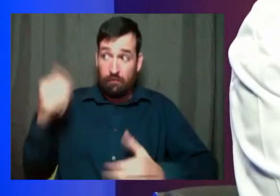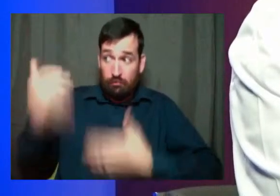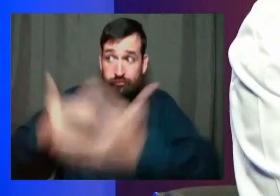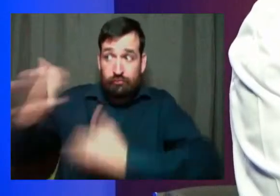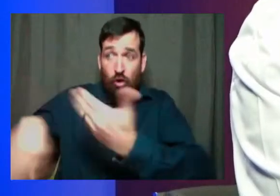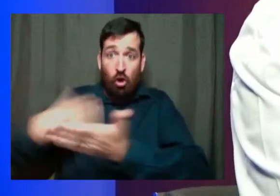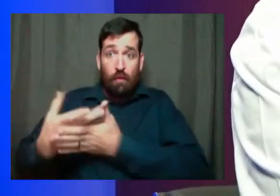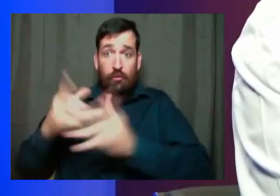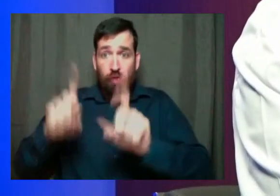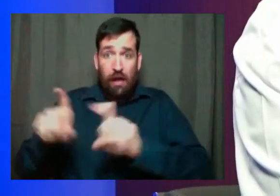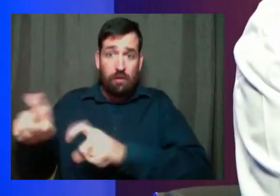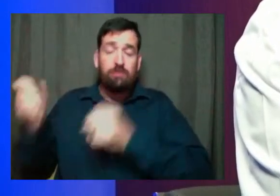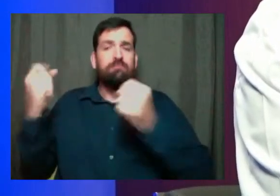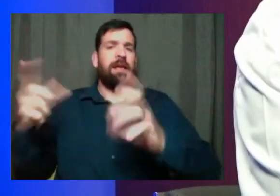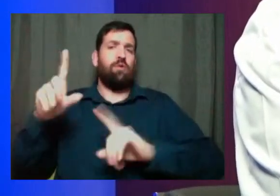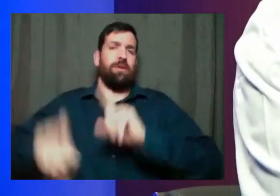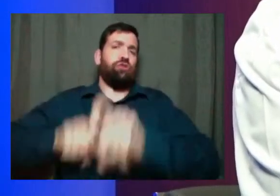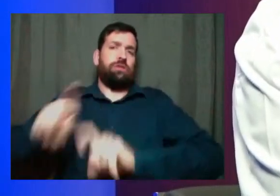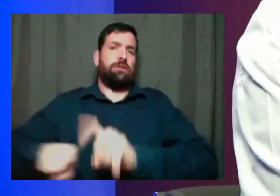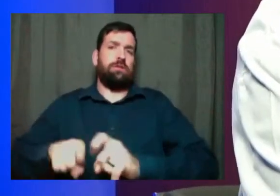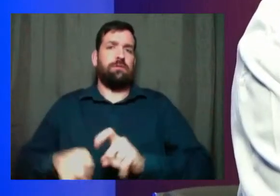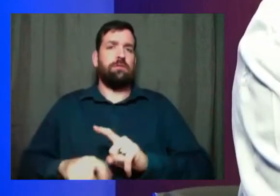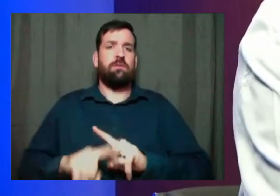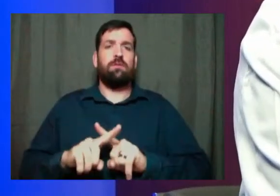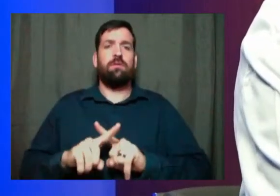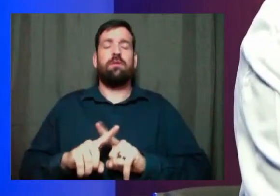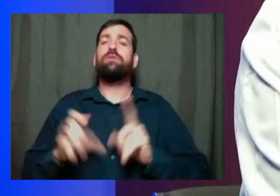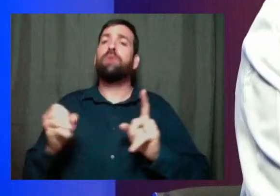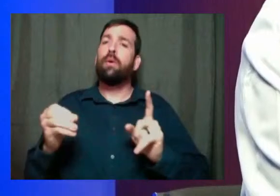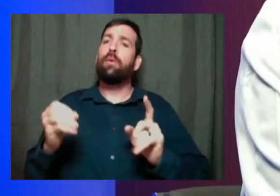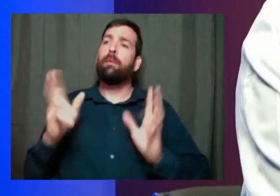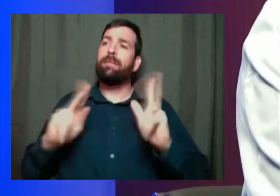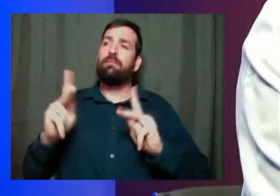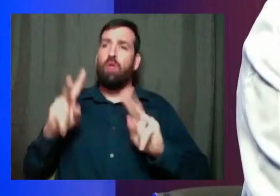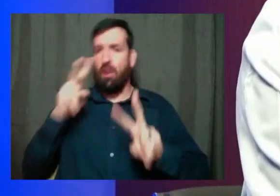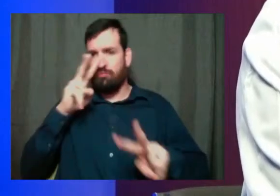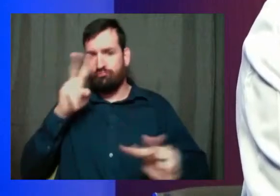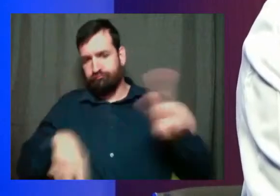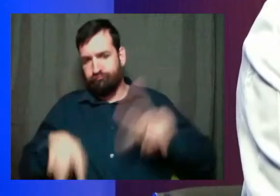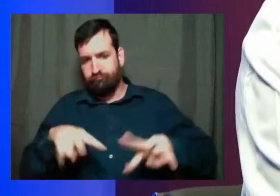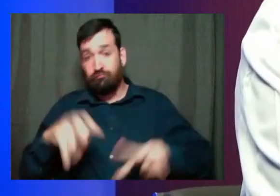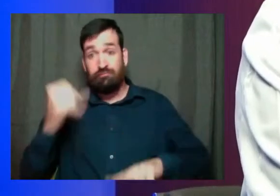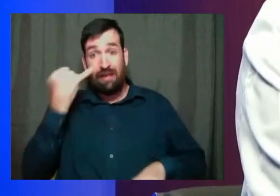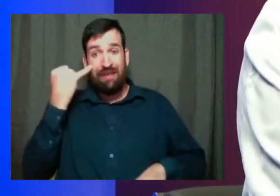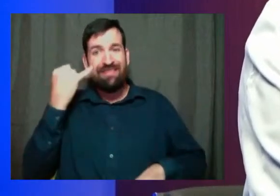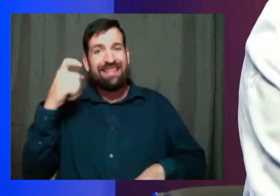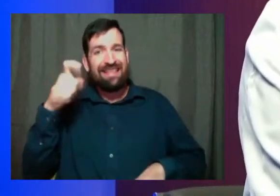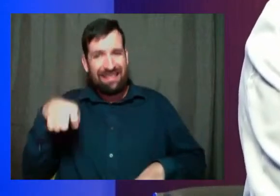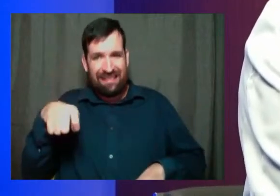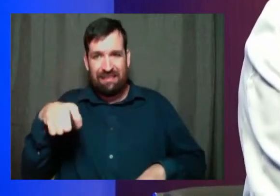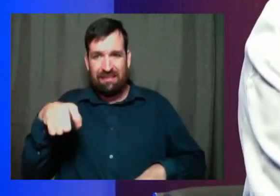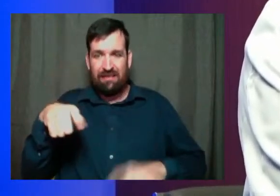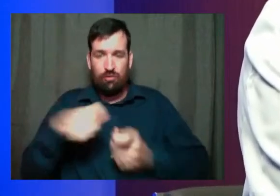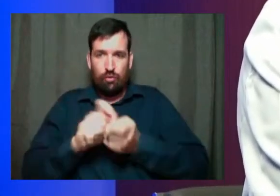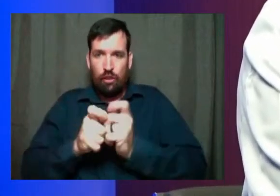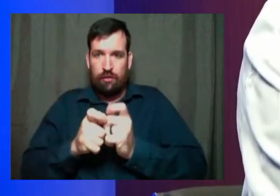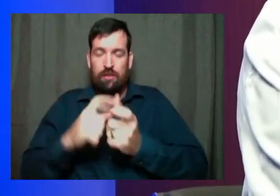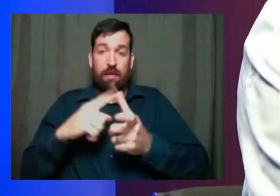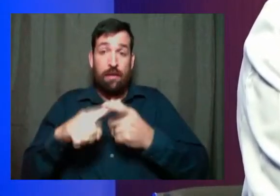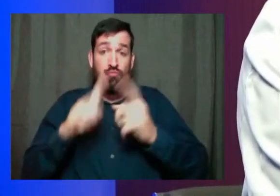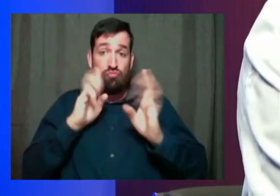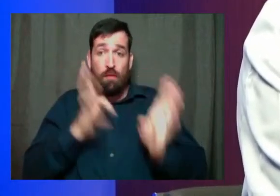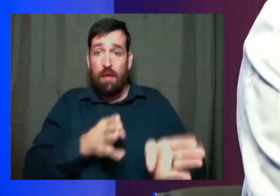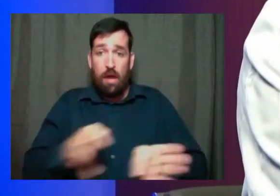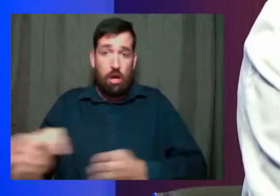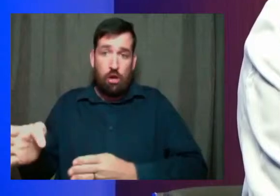of questions out there. But so I think people are looking at it in case they do need to make the adjustments, and they're preparing to make the adjustments by